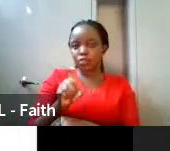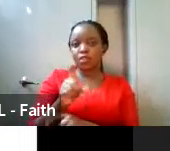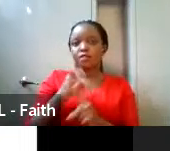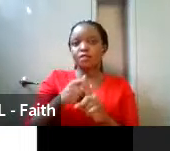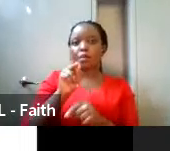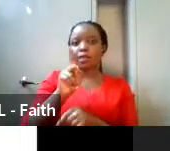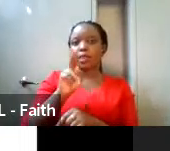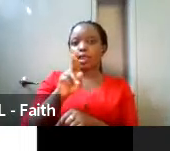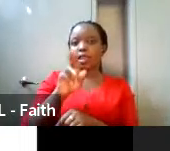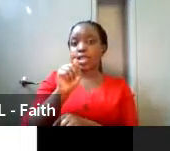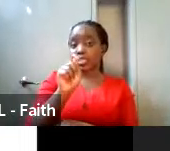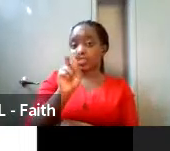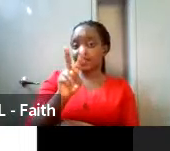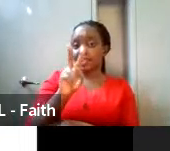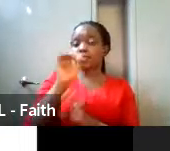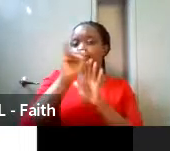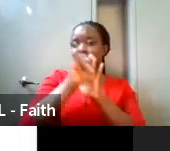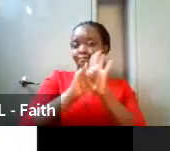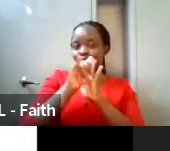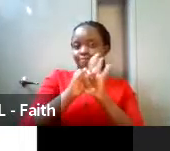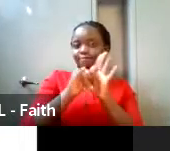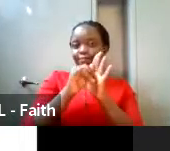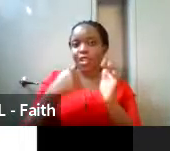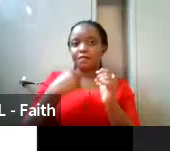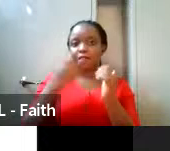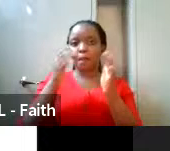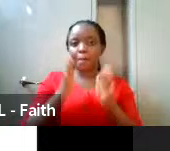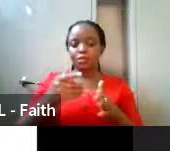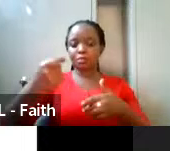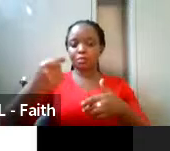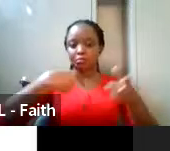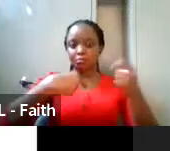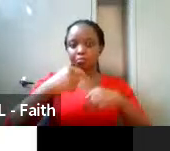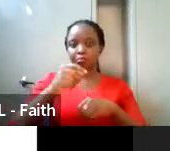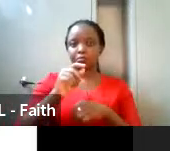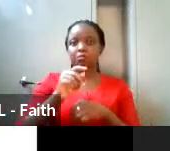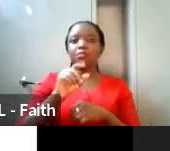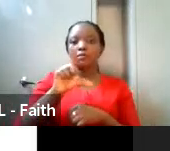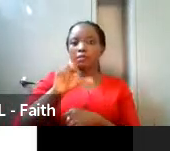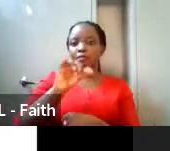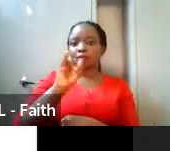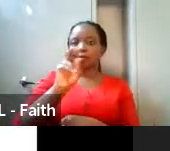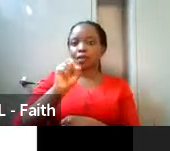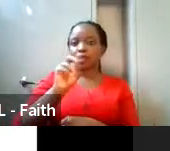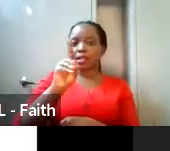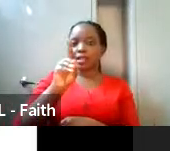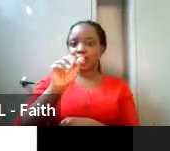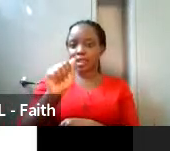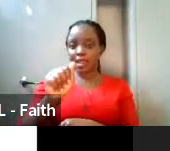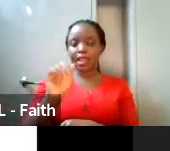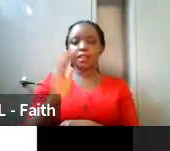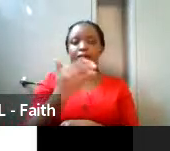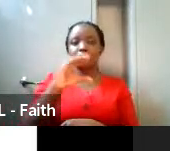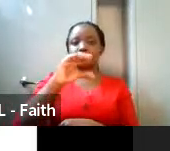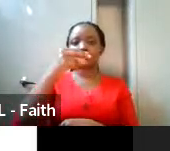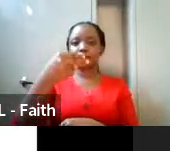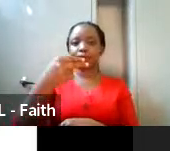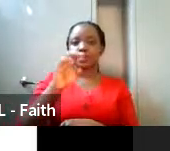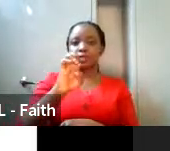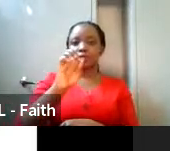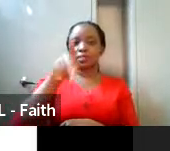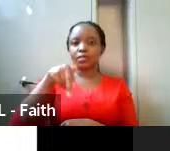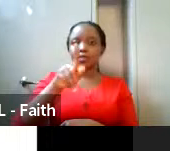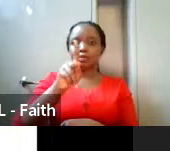TV on YouTube on our live chat. So we have Linda Chepkoech. She's